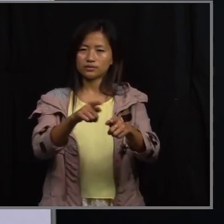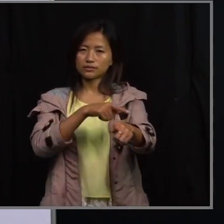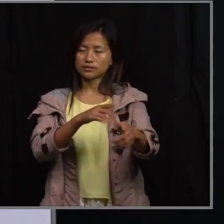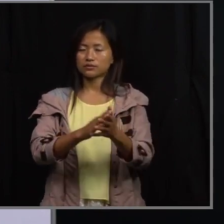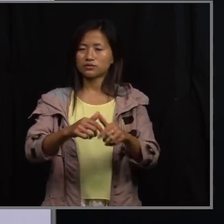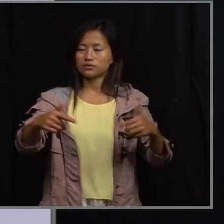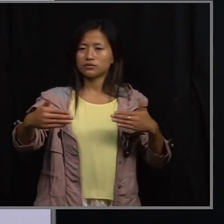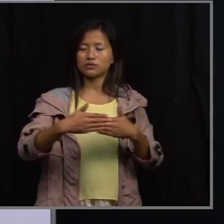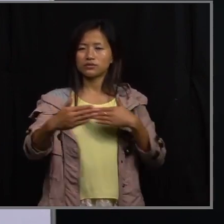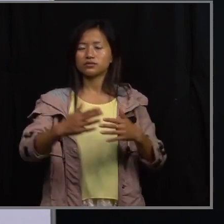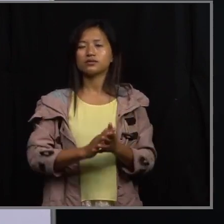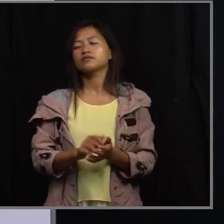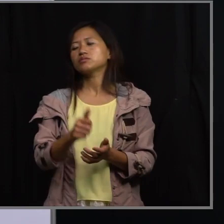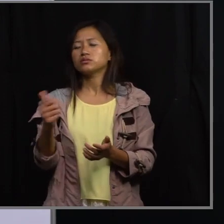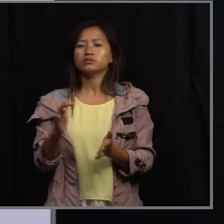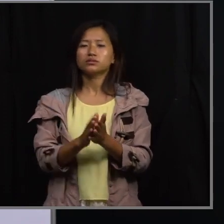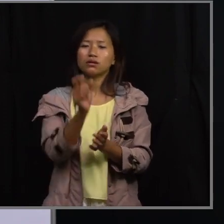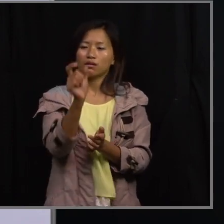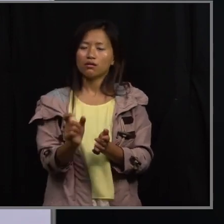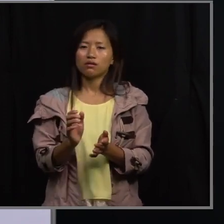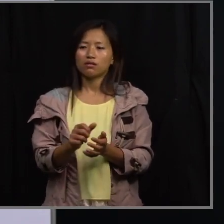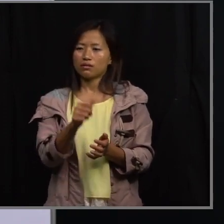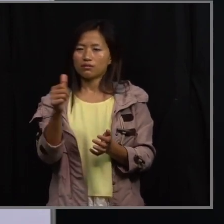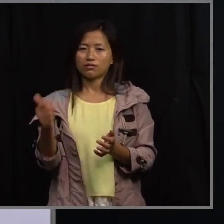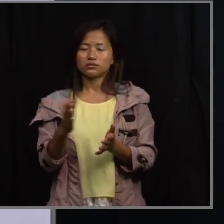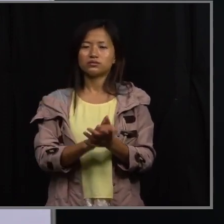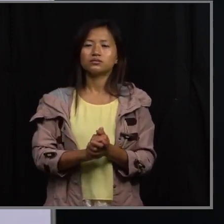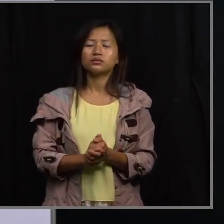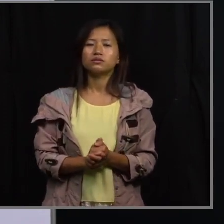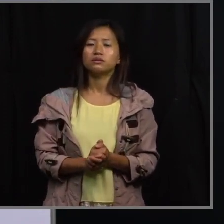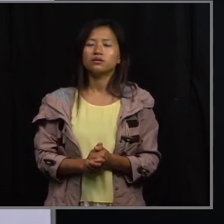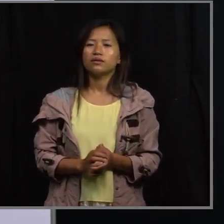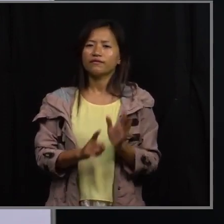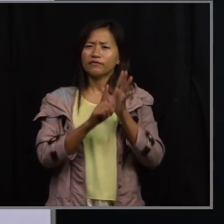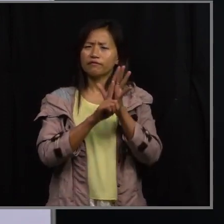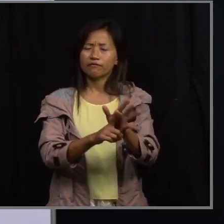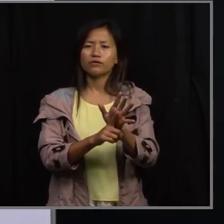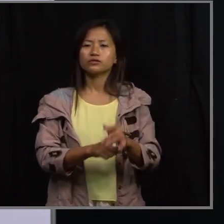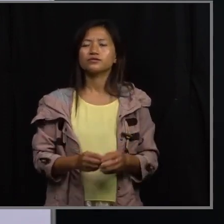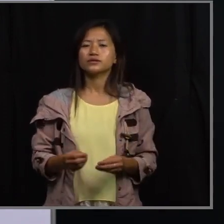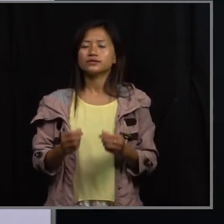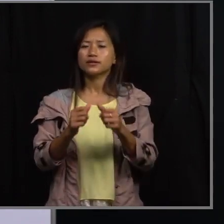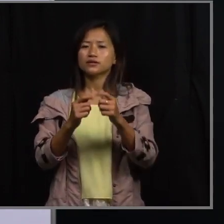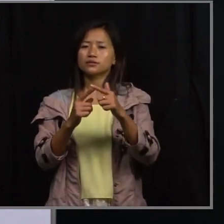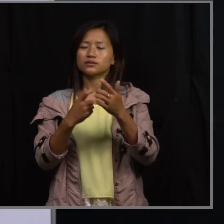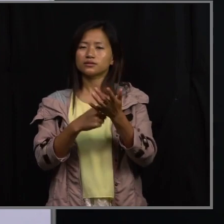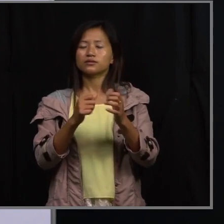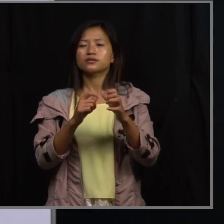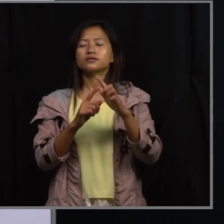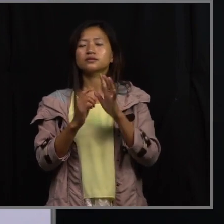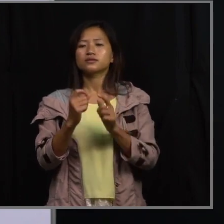apart from each other. Okay, so law of gravitation suggests that the force of attraction between the two